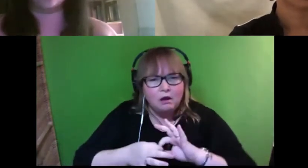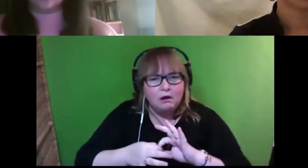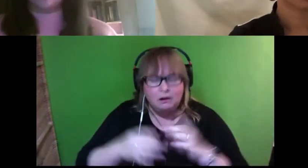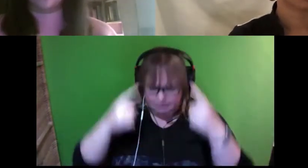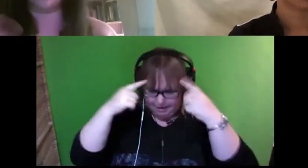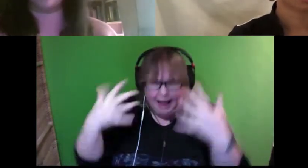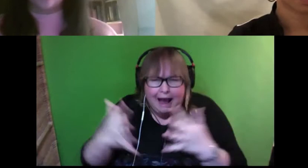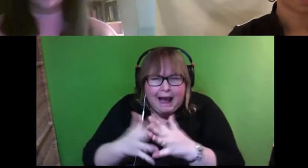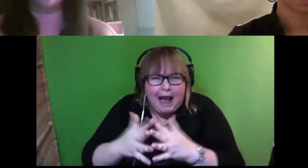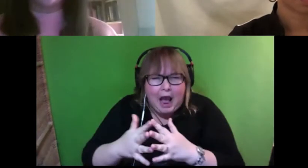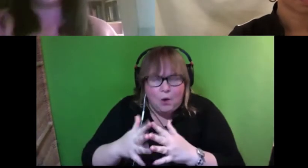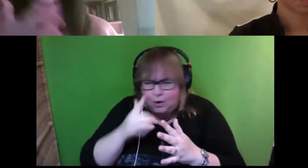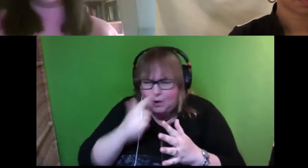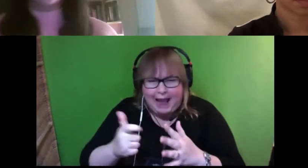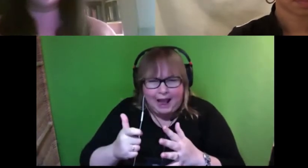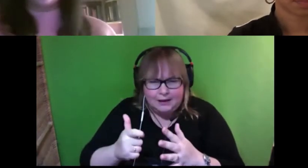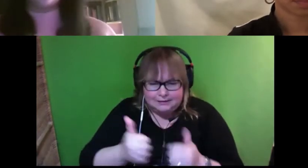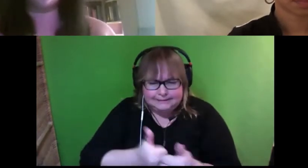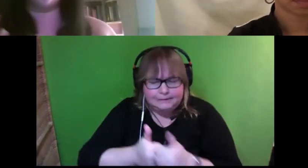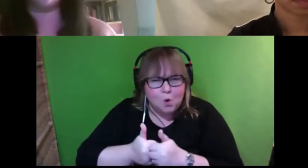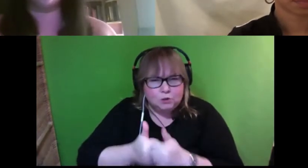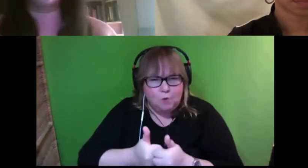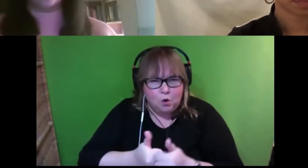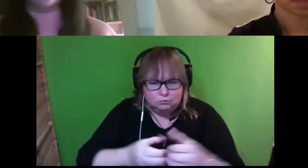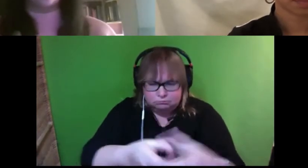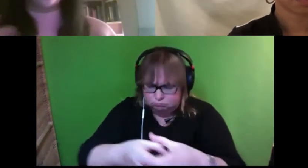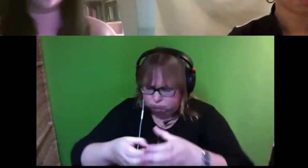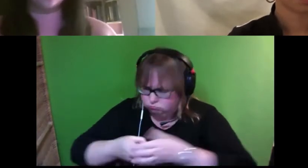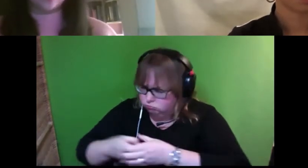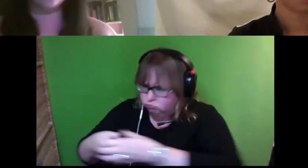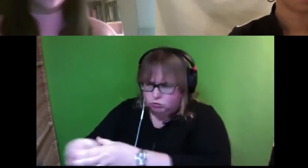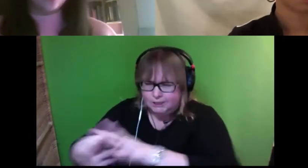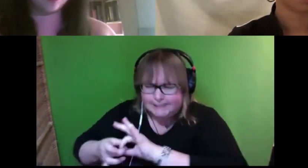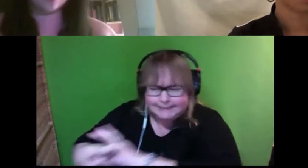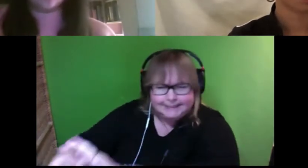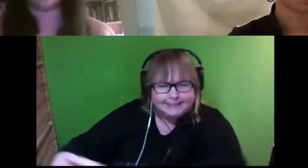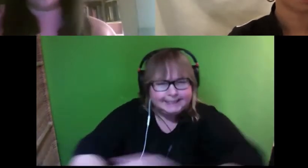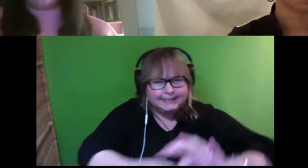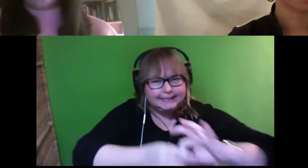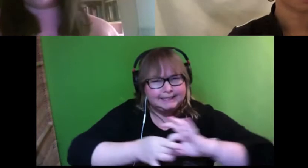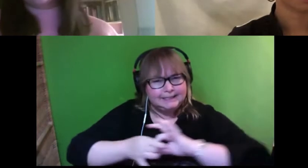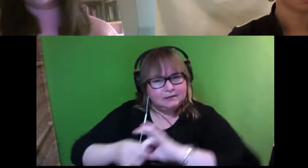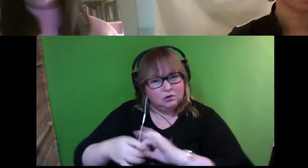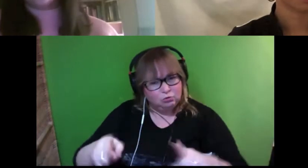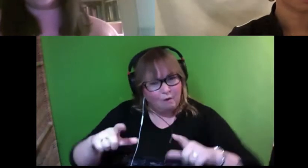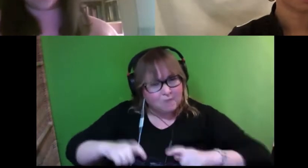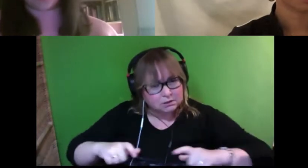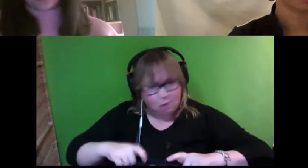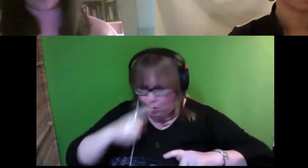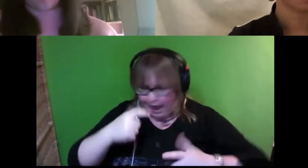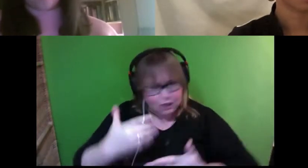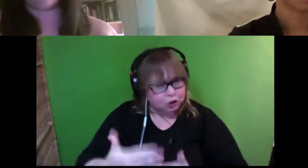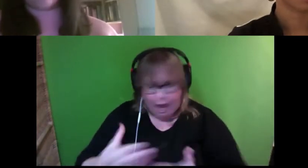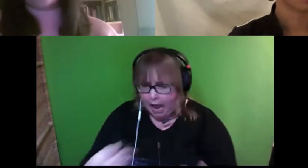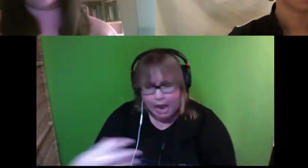and creativity with one another. And we hope that you all will feel comfortable to think aloud with us. So